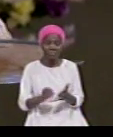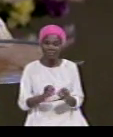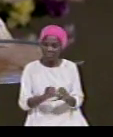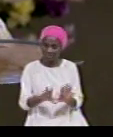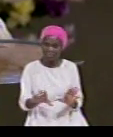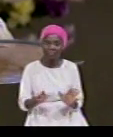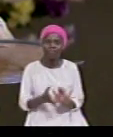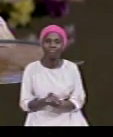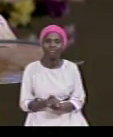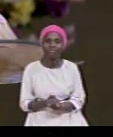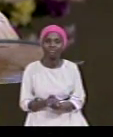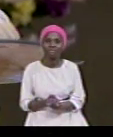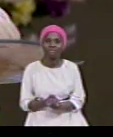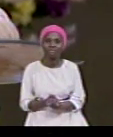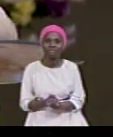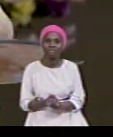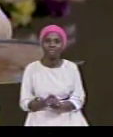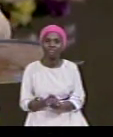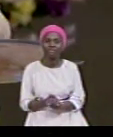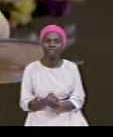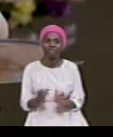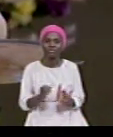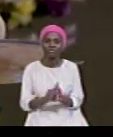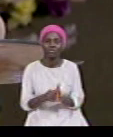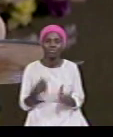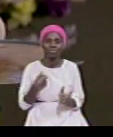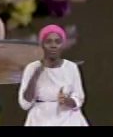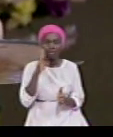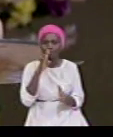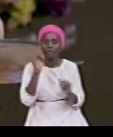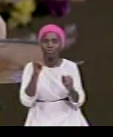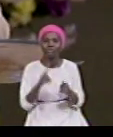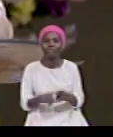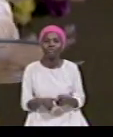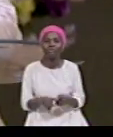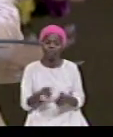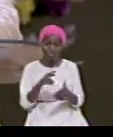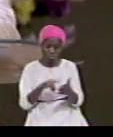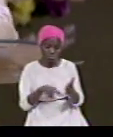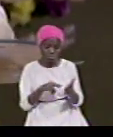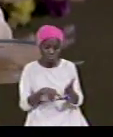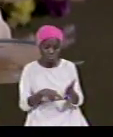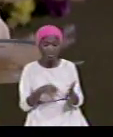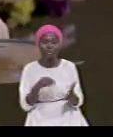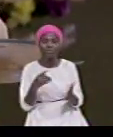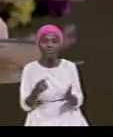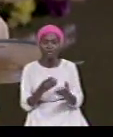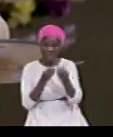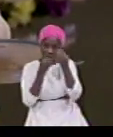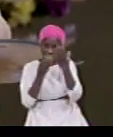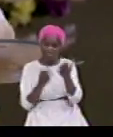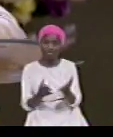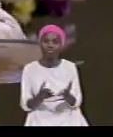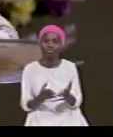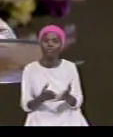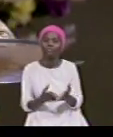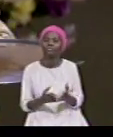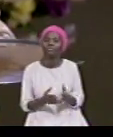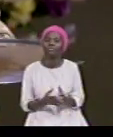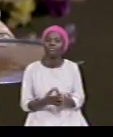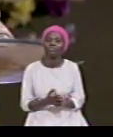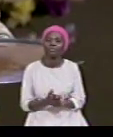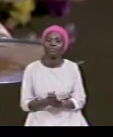that we'll be able to read the information that's on the slip you are